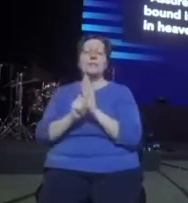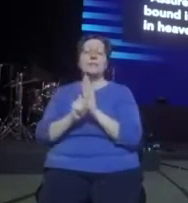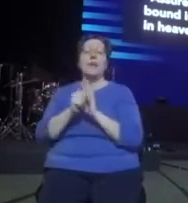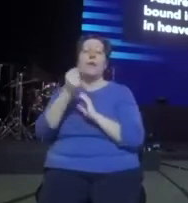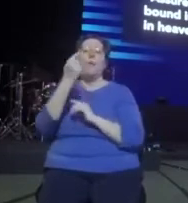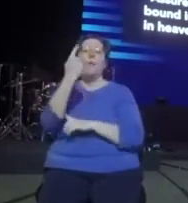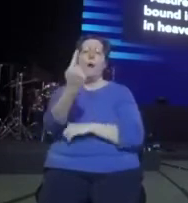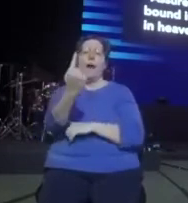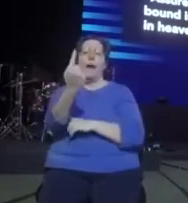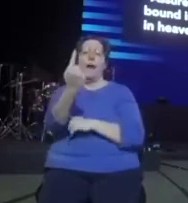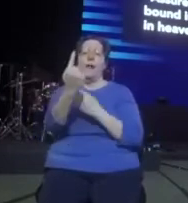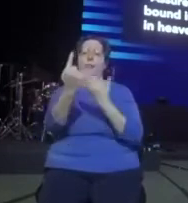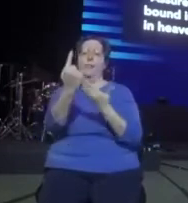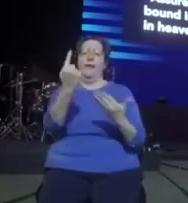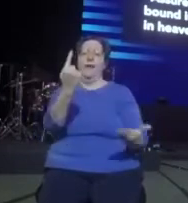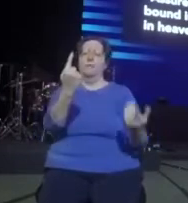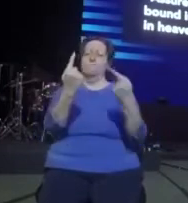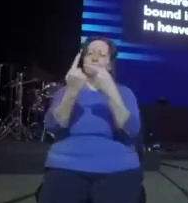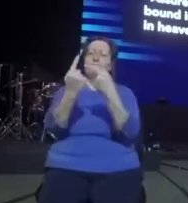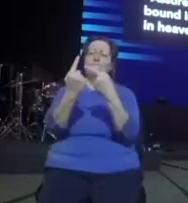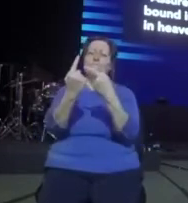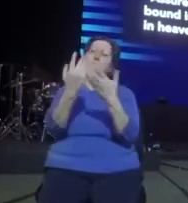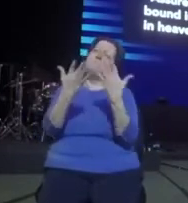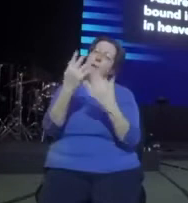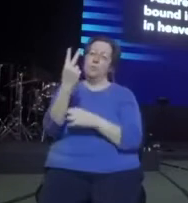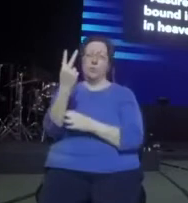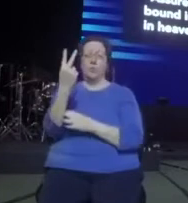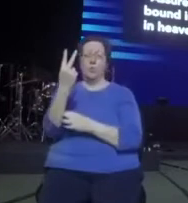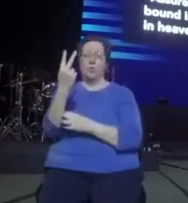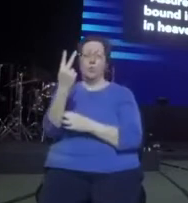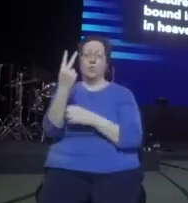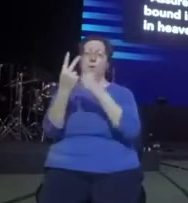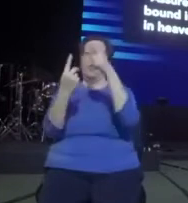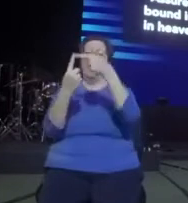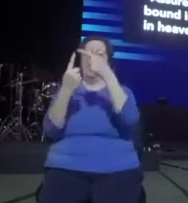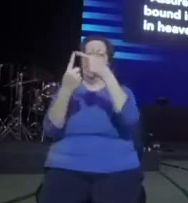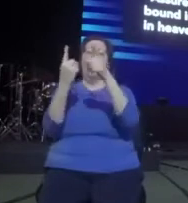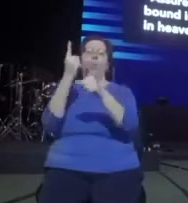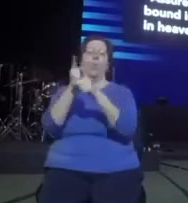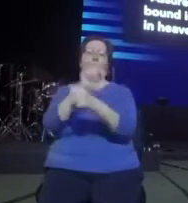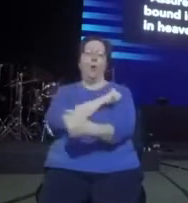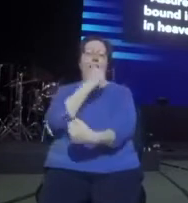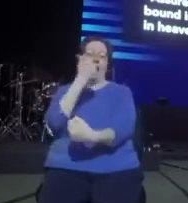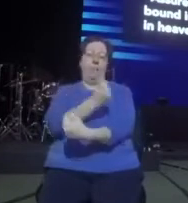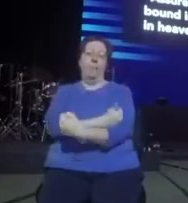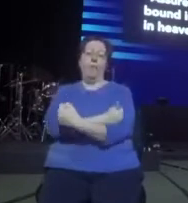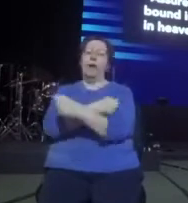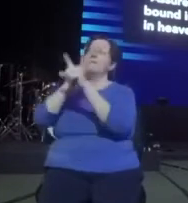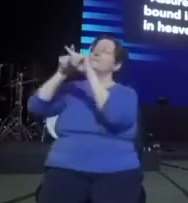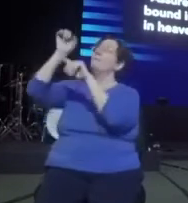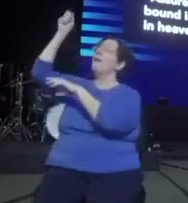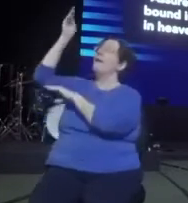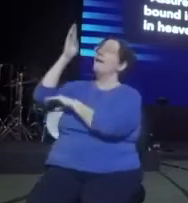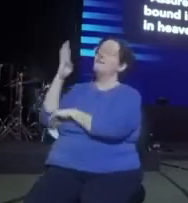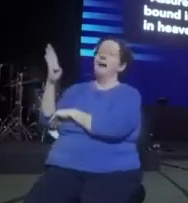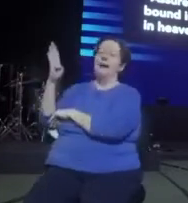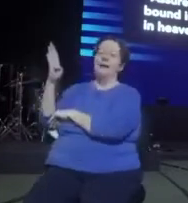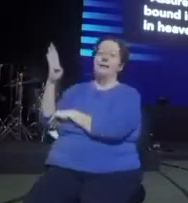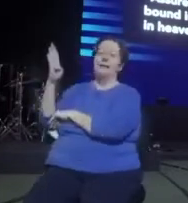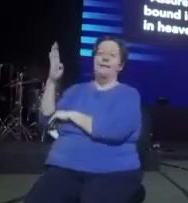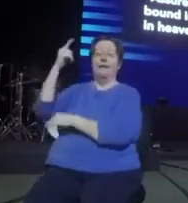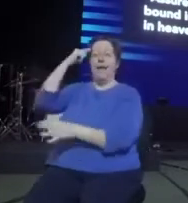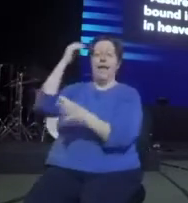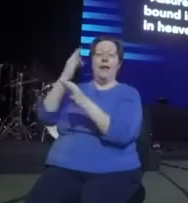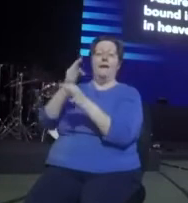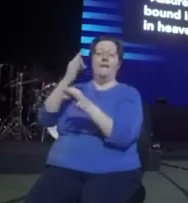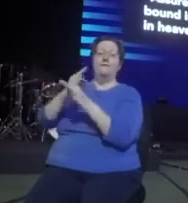one thing, really two things. Have the right authority because it builds our faith, and